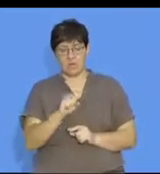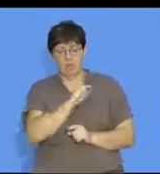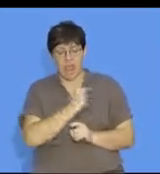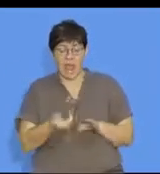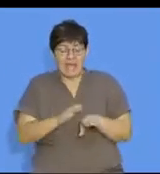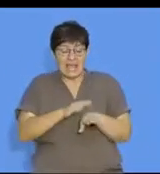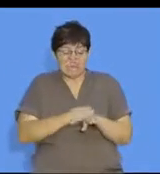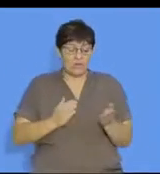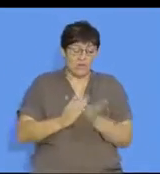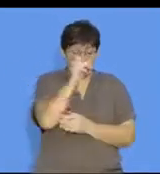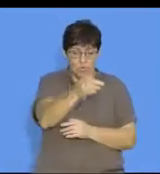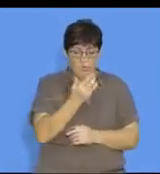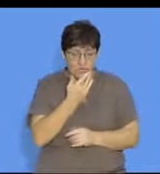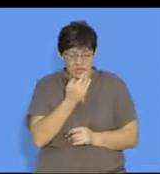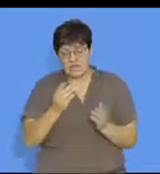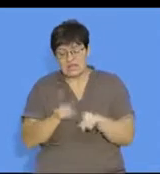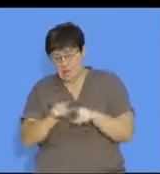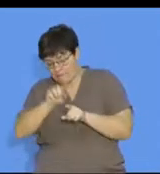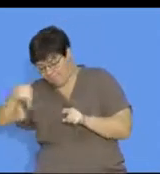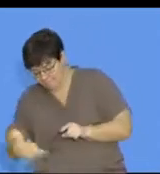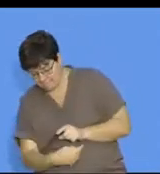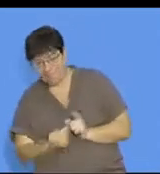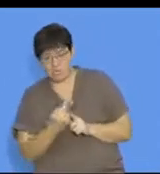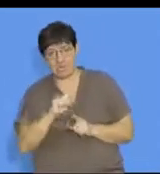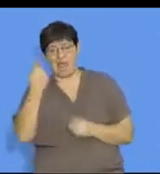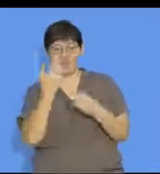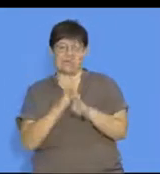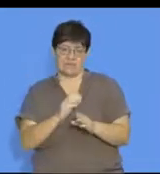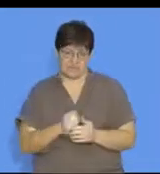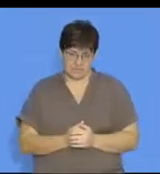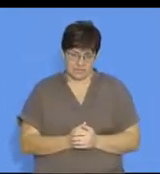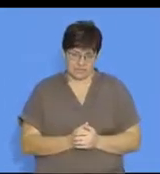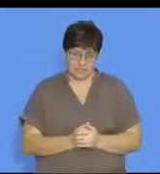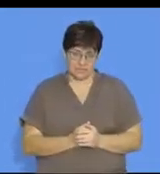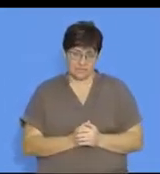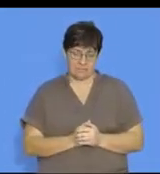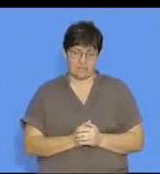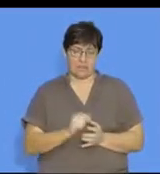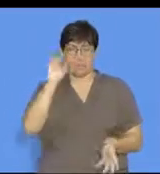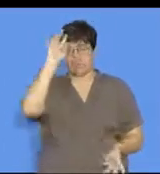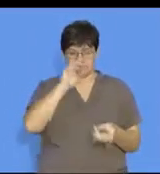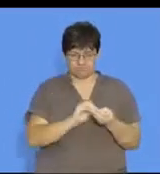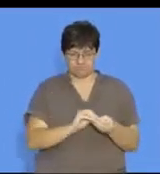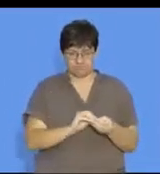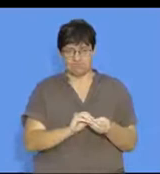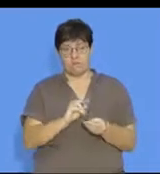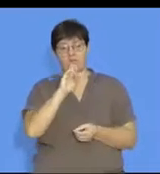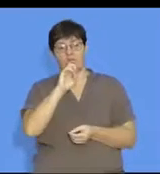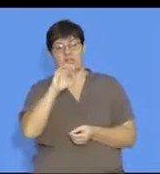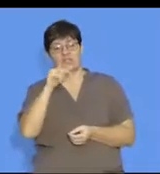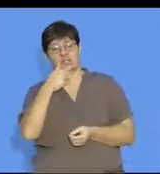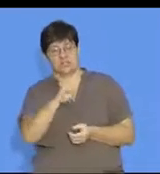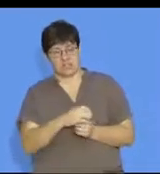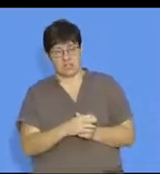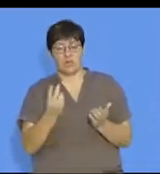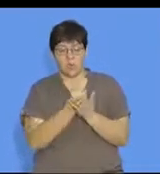series, because the same amount of current passes through the battery is the one that goes through the external circuit. So we add up the